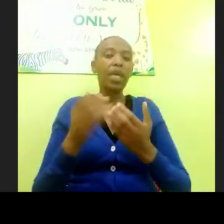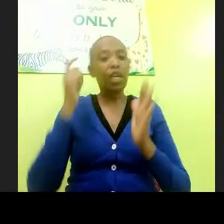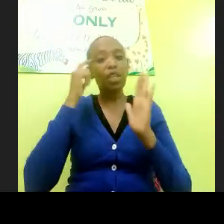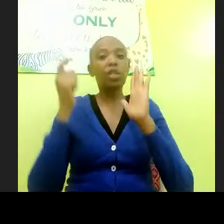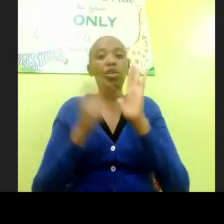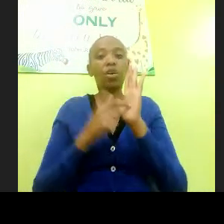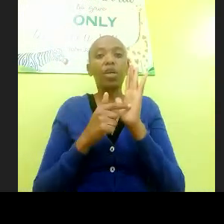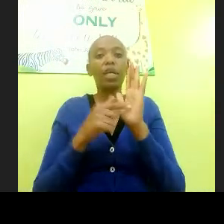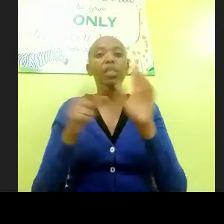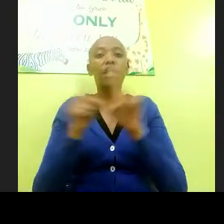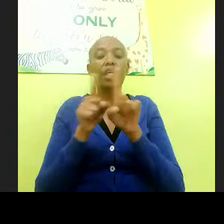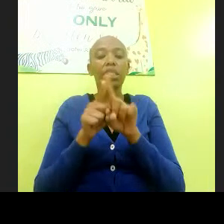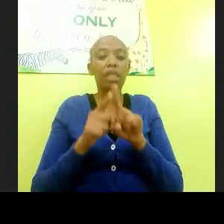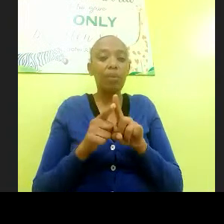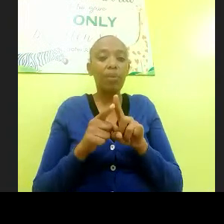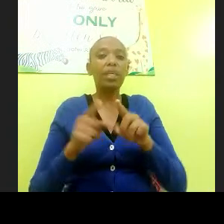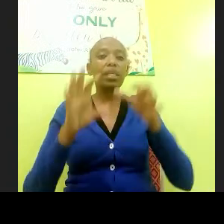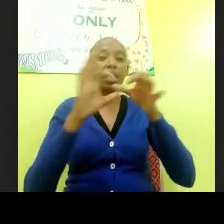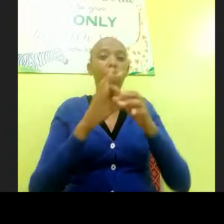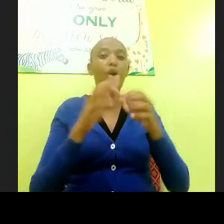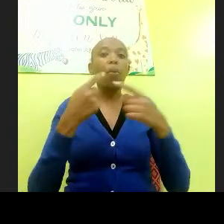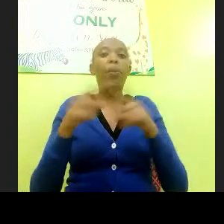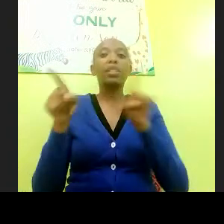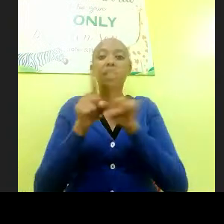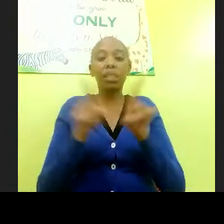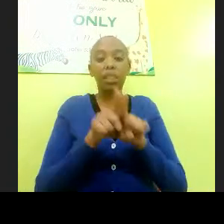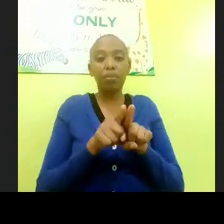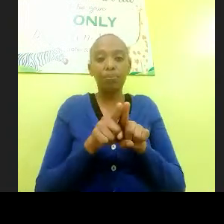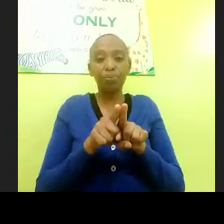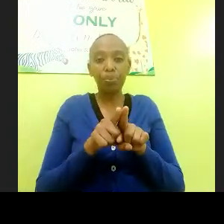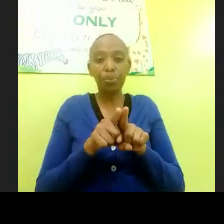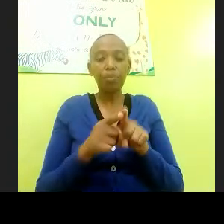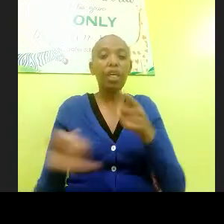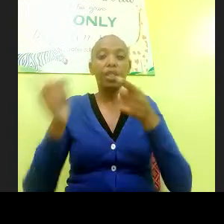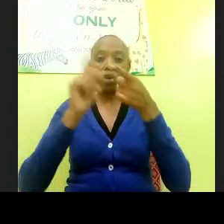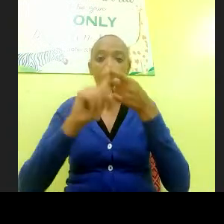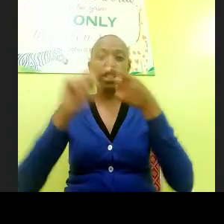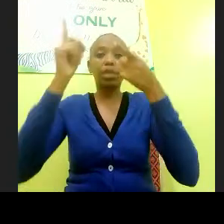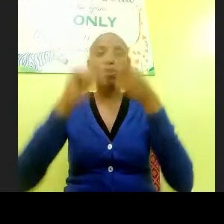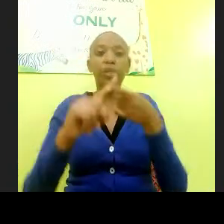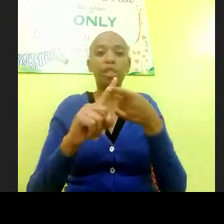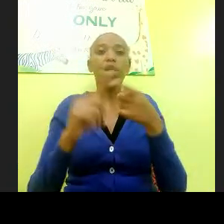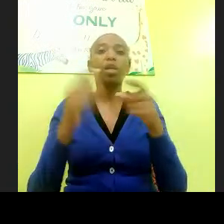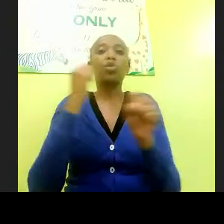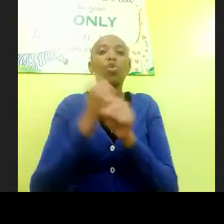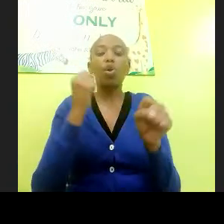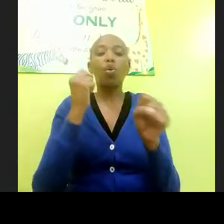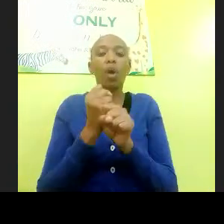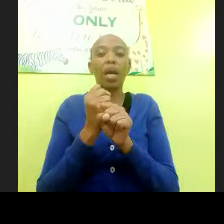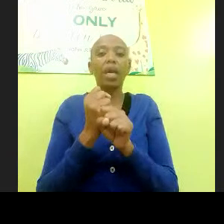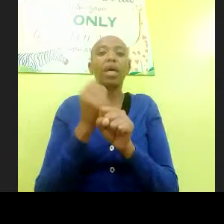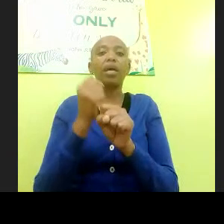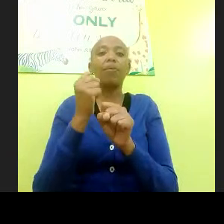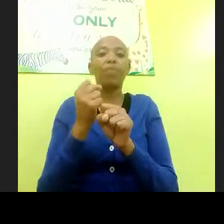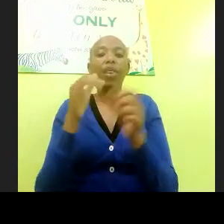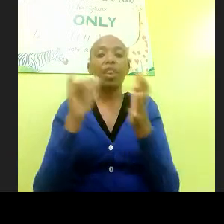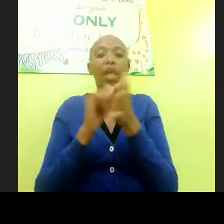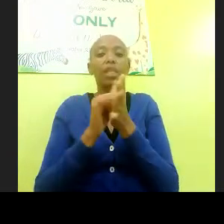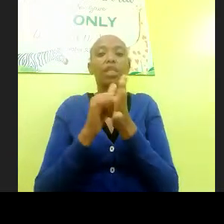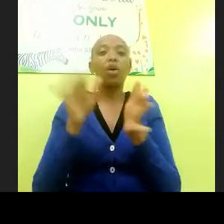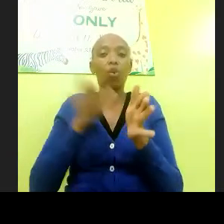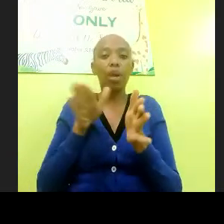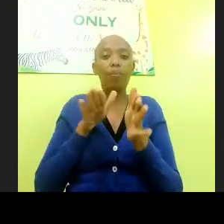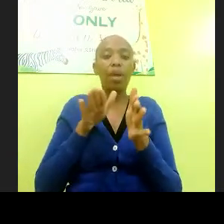is counted, but it's also contributing to the work and the labor that women, we know